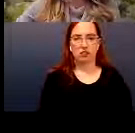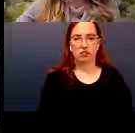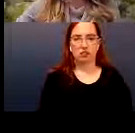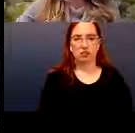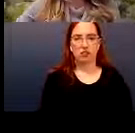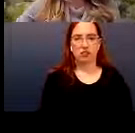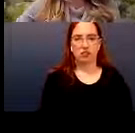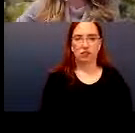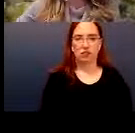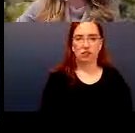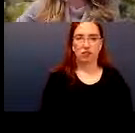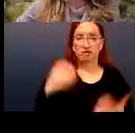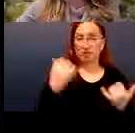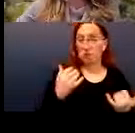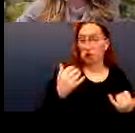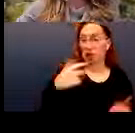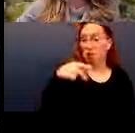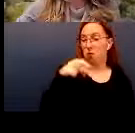Here's the polo field today.